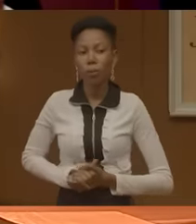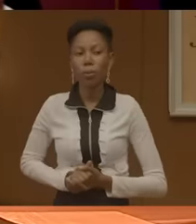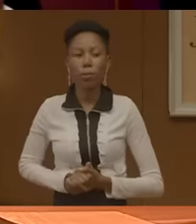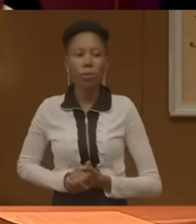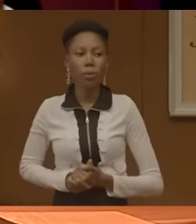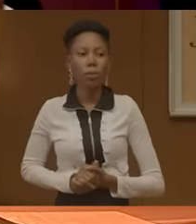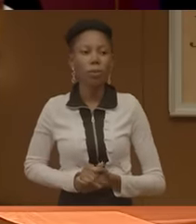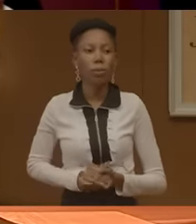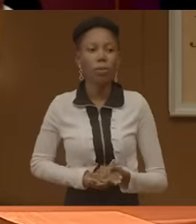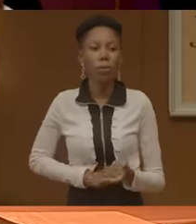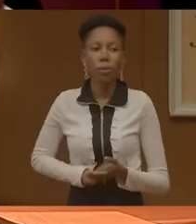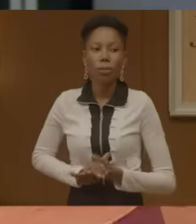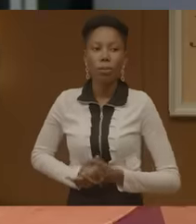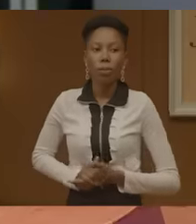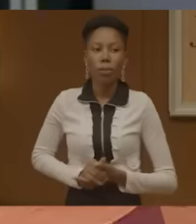That's a problem now.